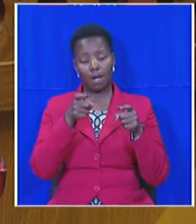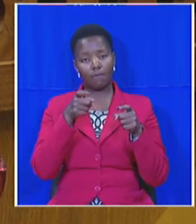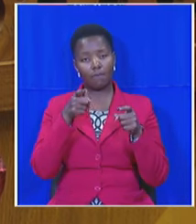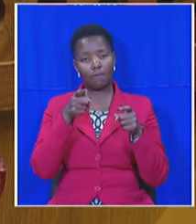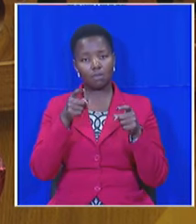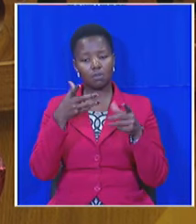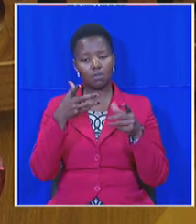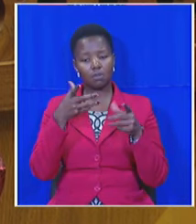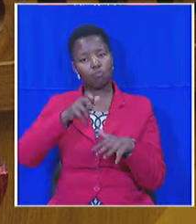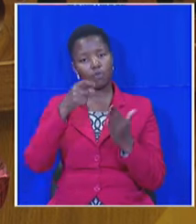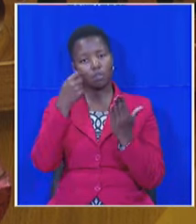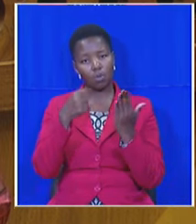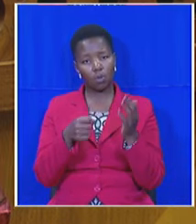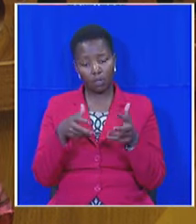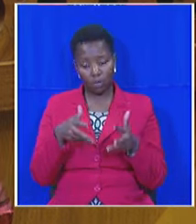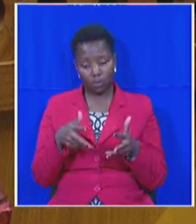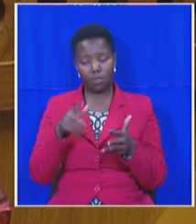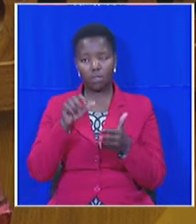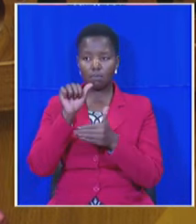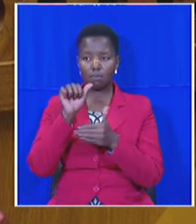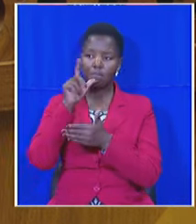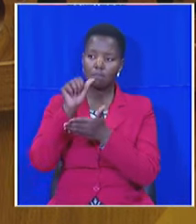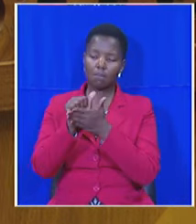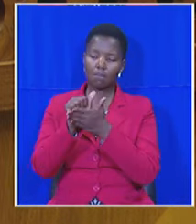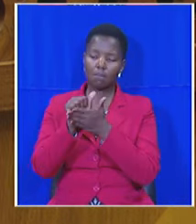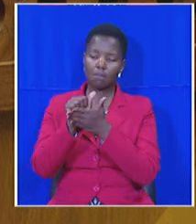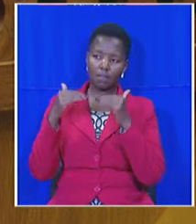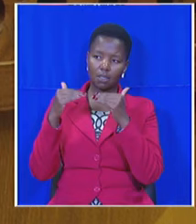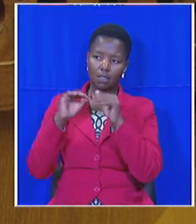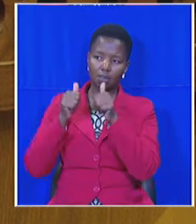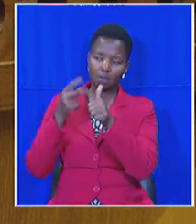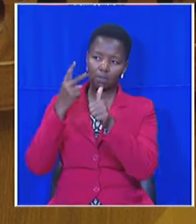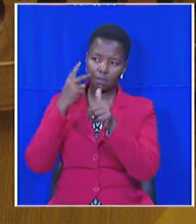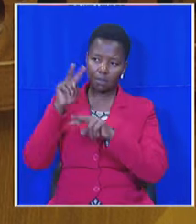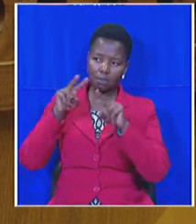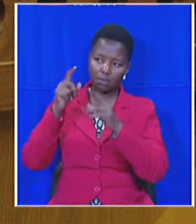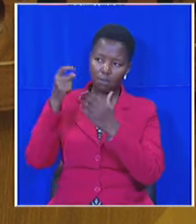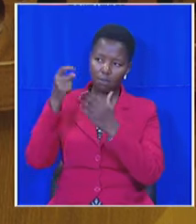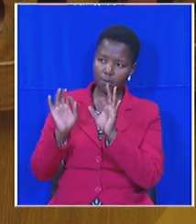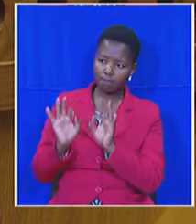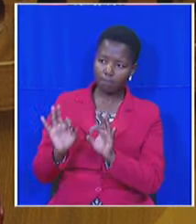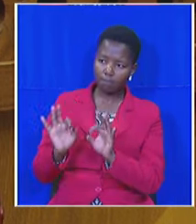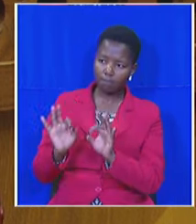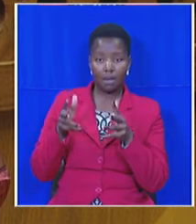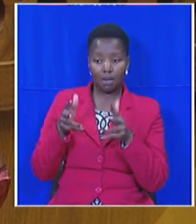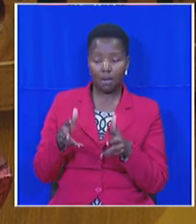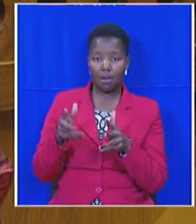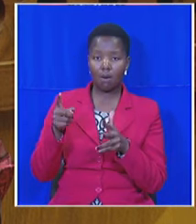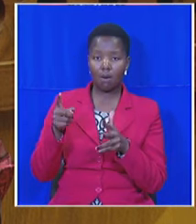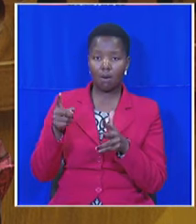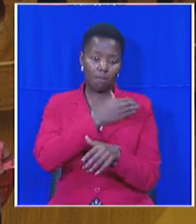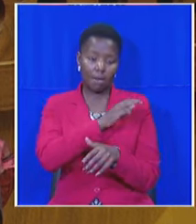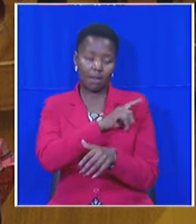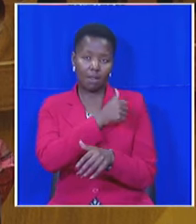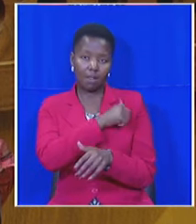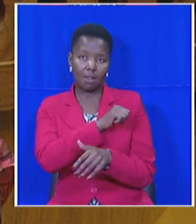provincial audits. Today I wrote to the Office of Health Standards Compliance to do a performance audit at the very moment when medical waste washed up overnight